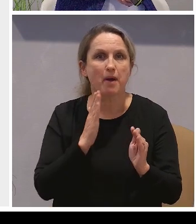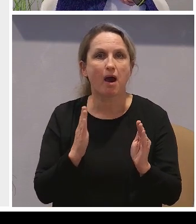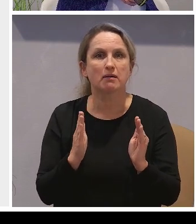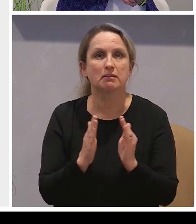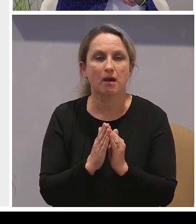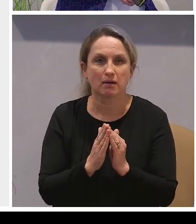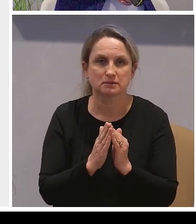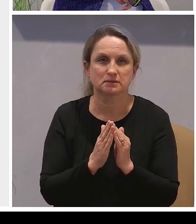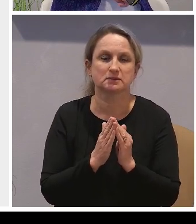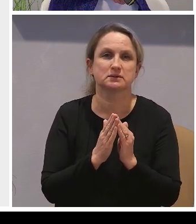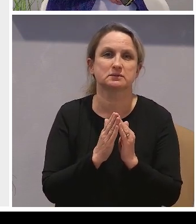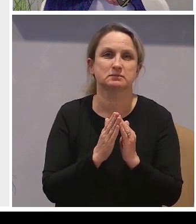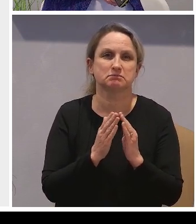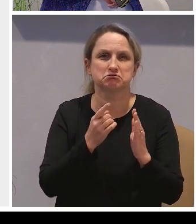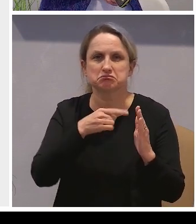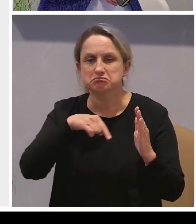and